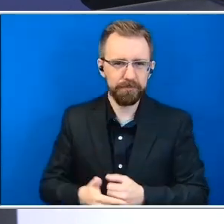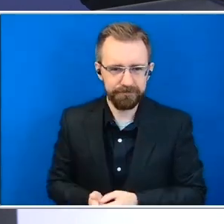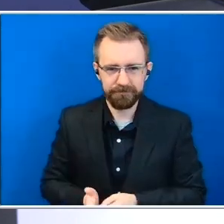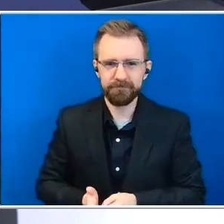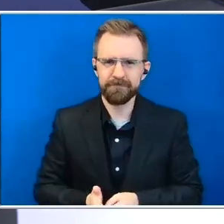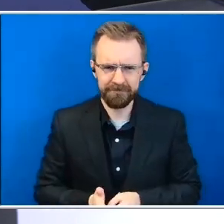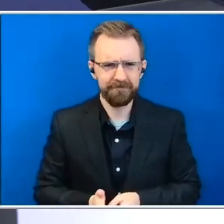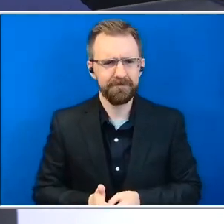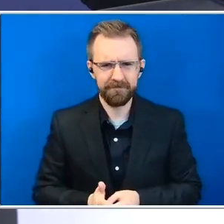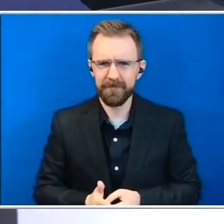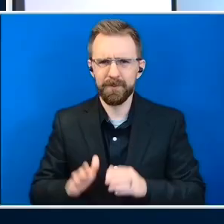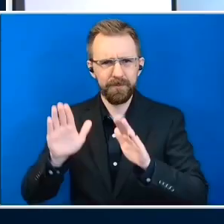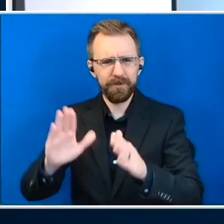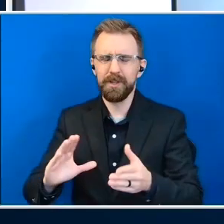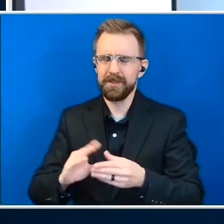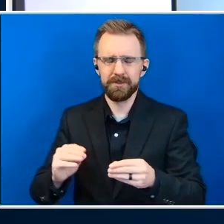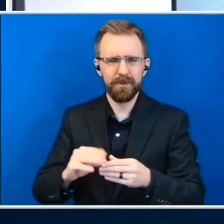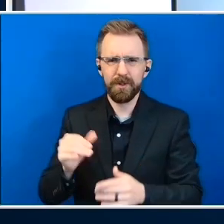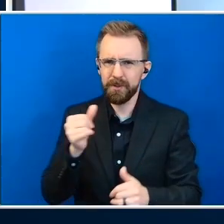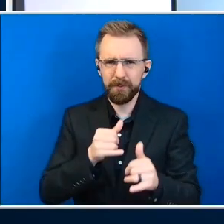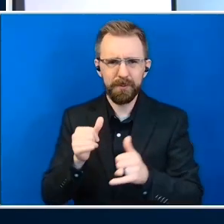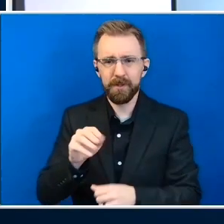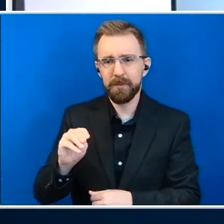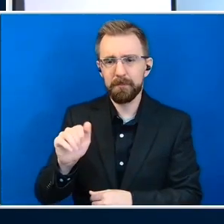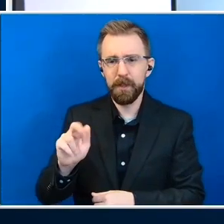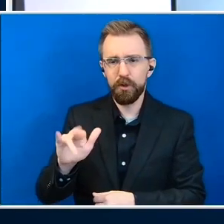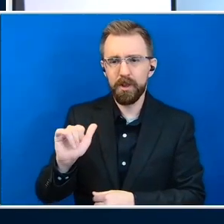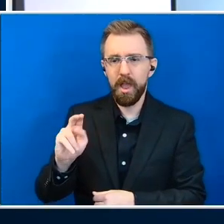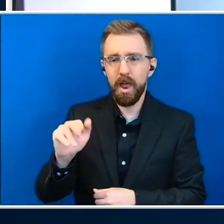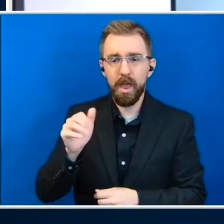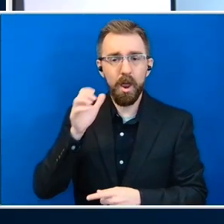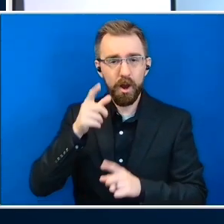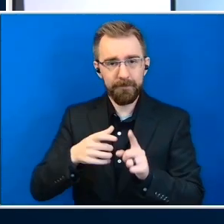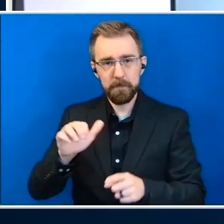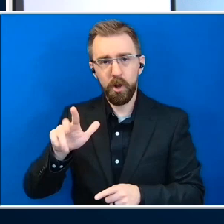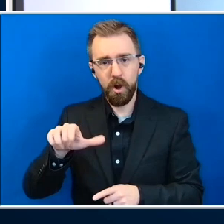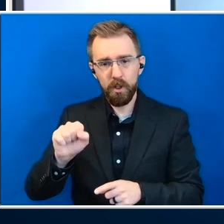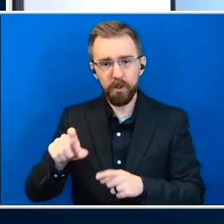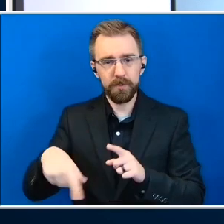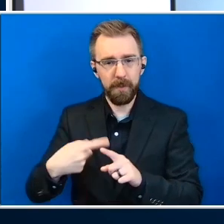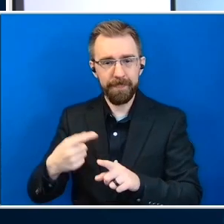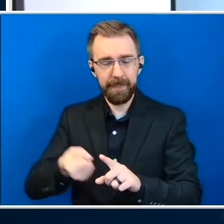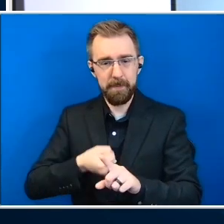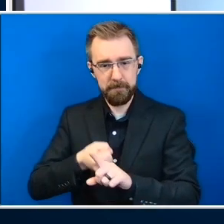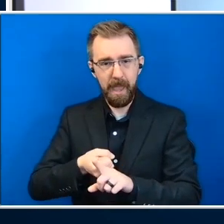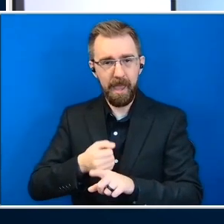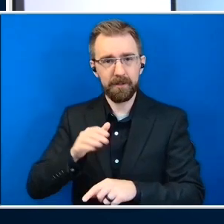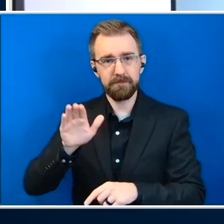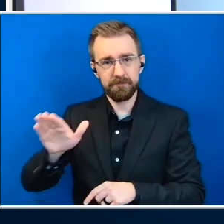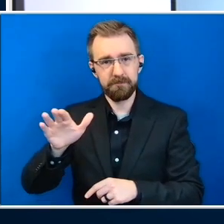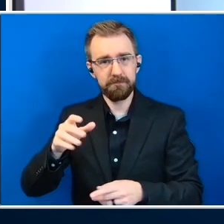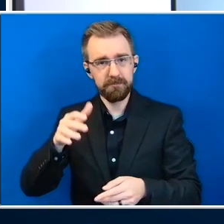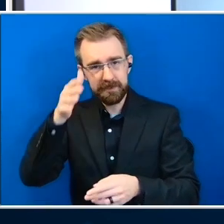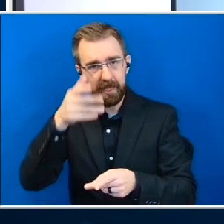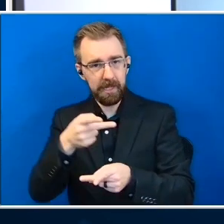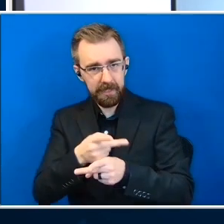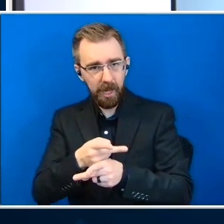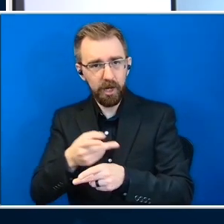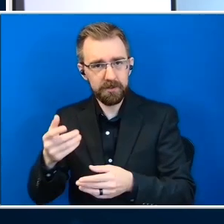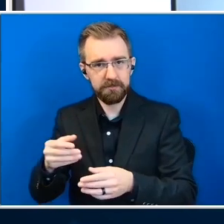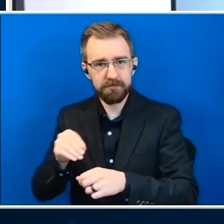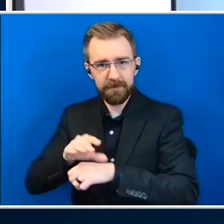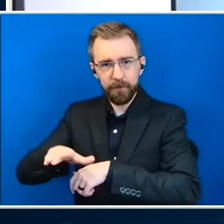great story. Mariano, we heard from Carlos about the impact caring for his dad has had on his life. Is this